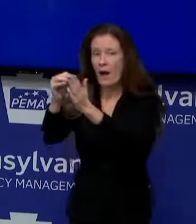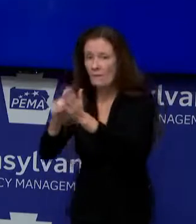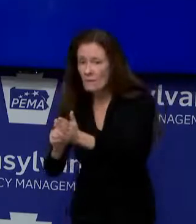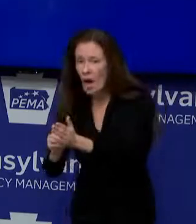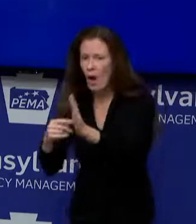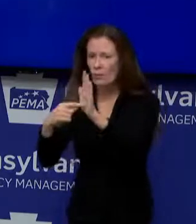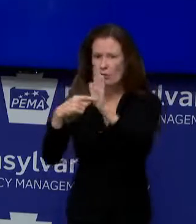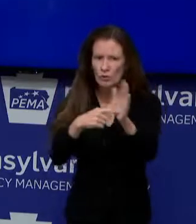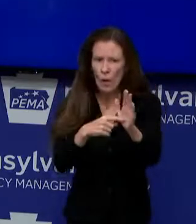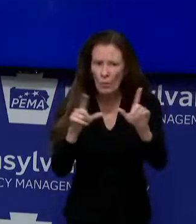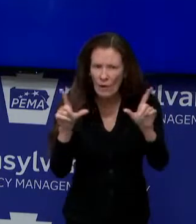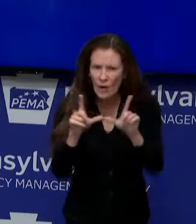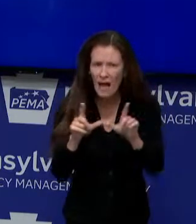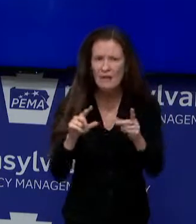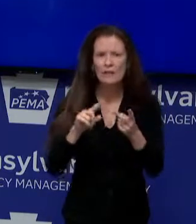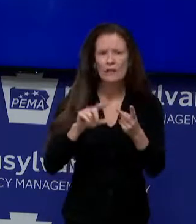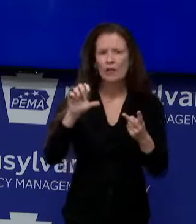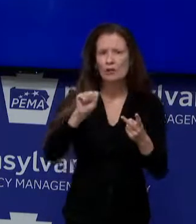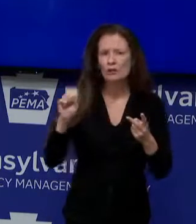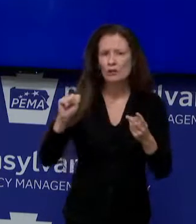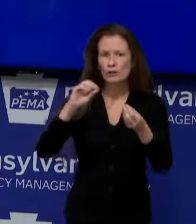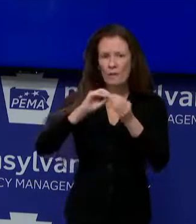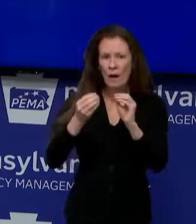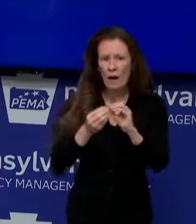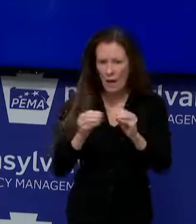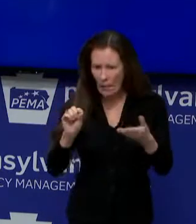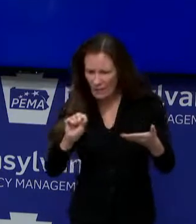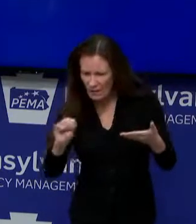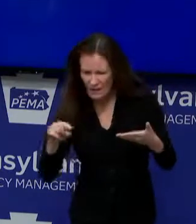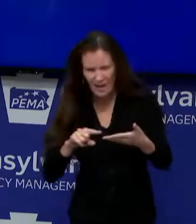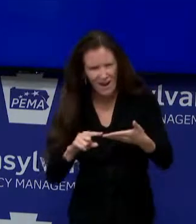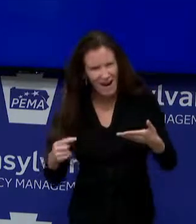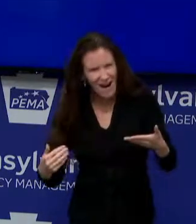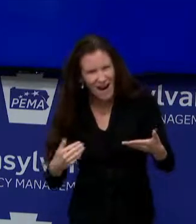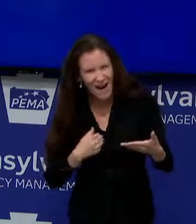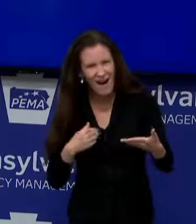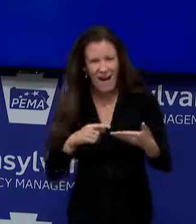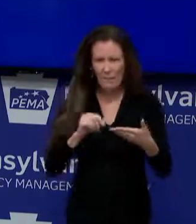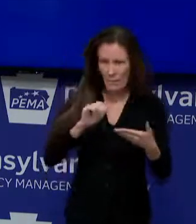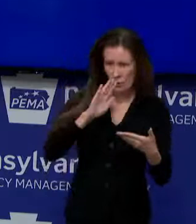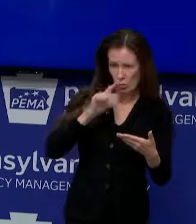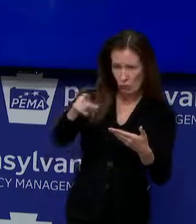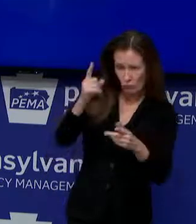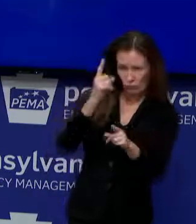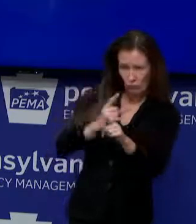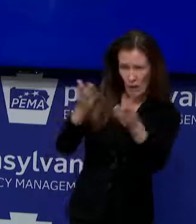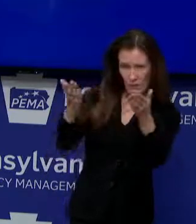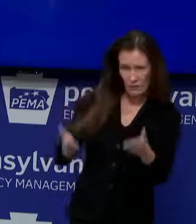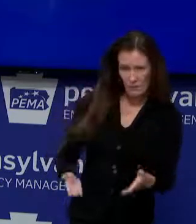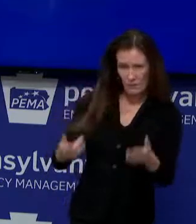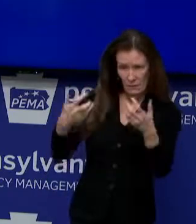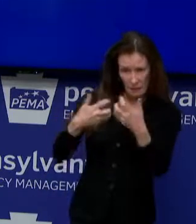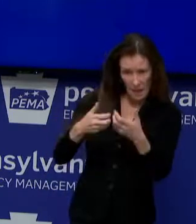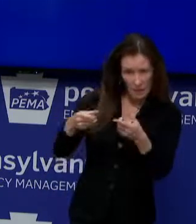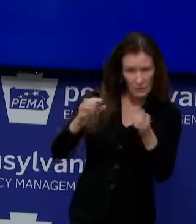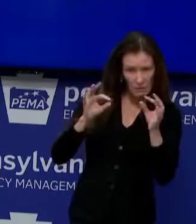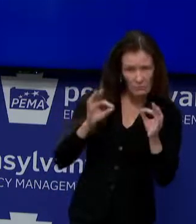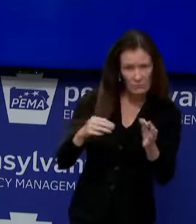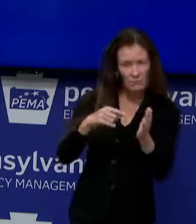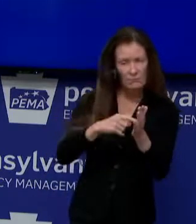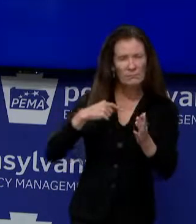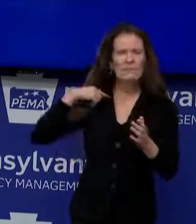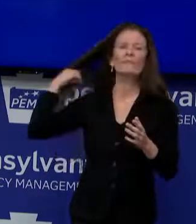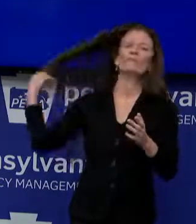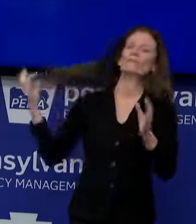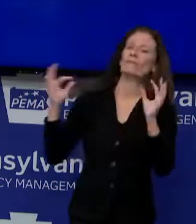check against the voter record to make sure that they're eligible voters. And then once the ballot is sent in by the voter, another round of checking is done to make